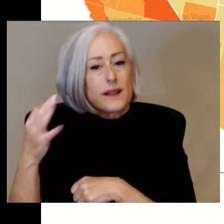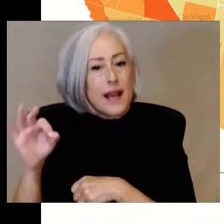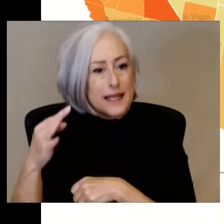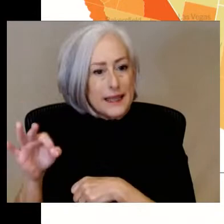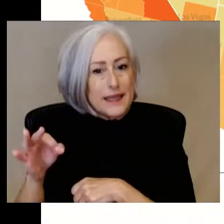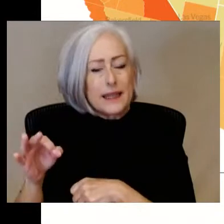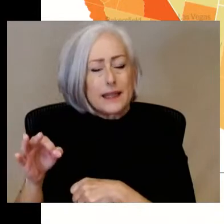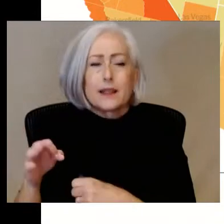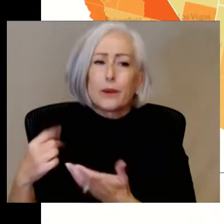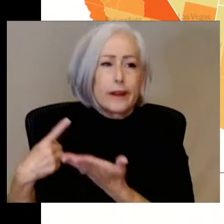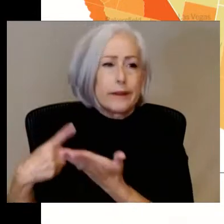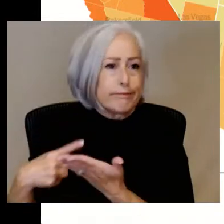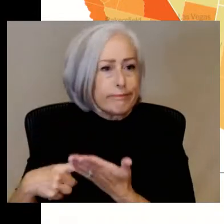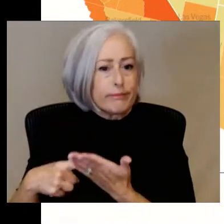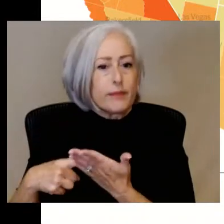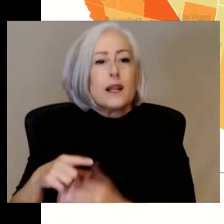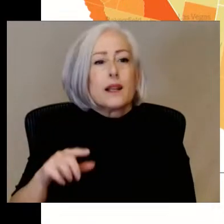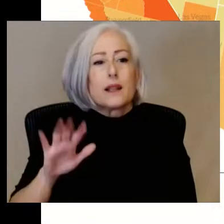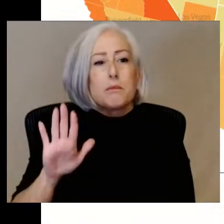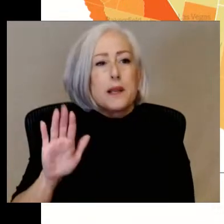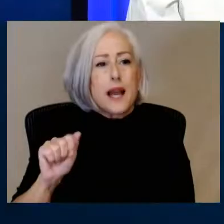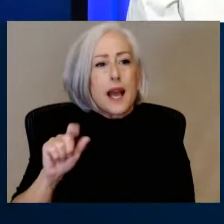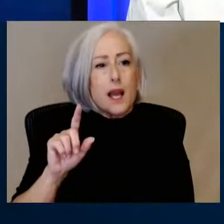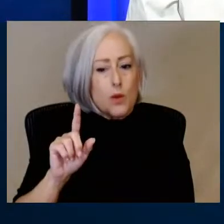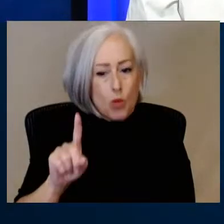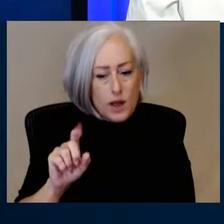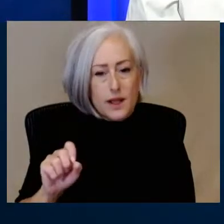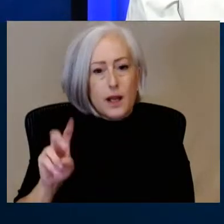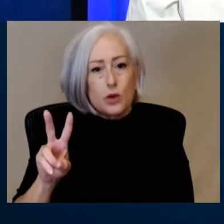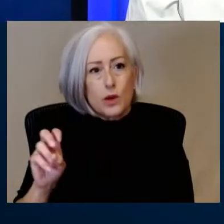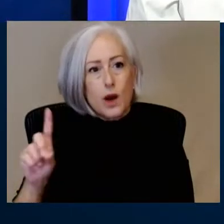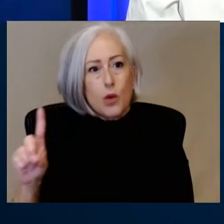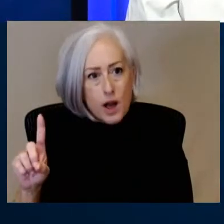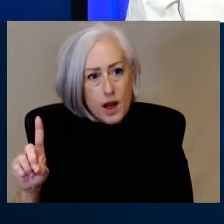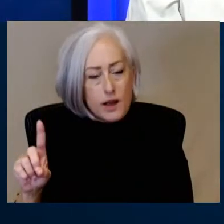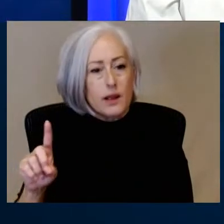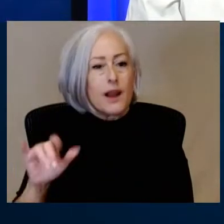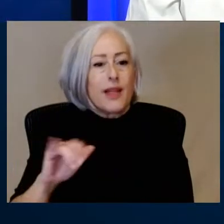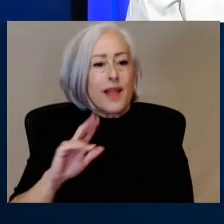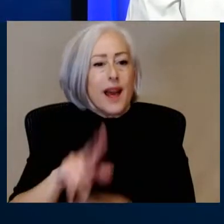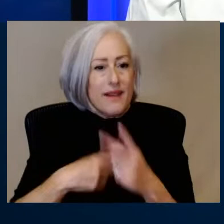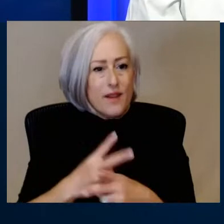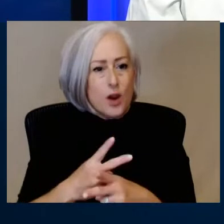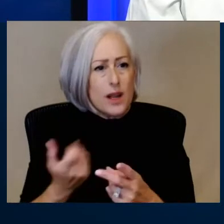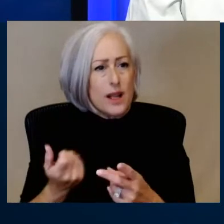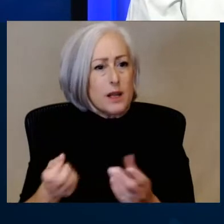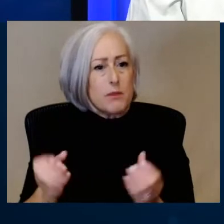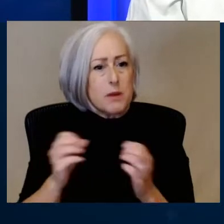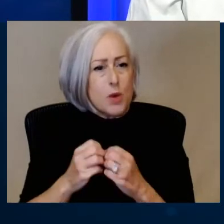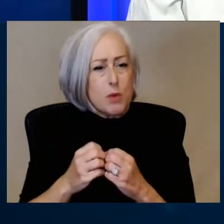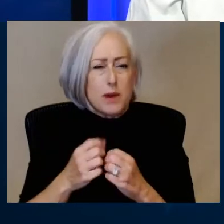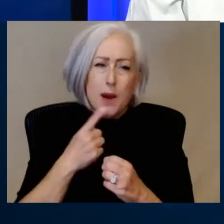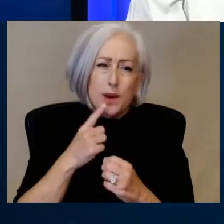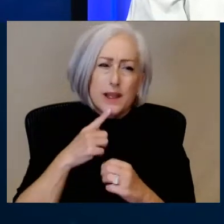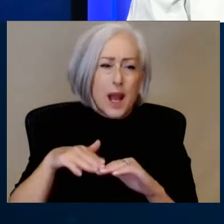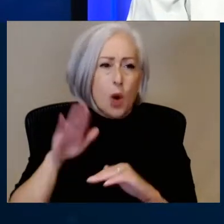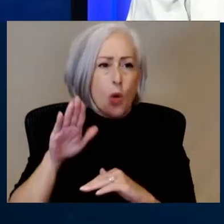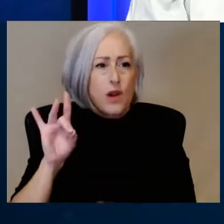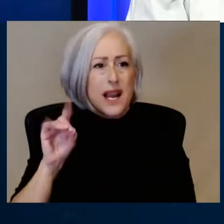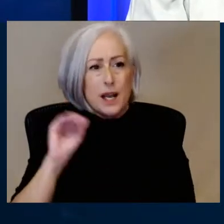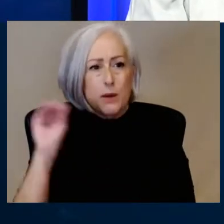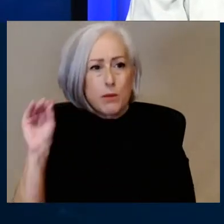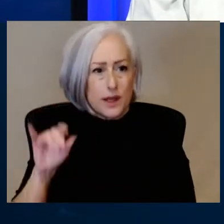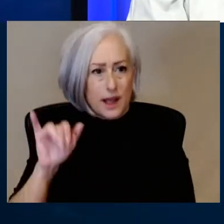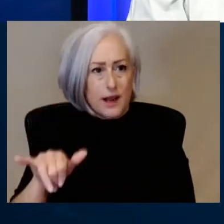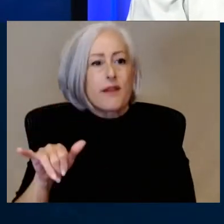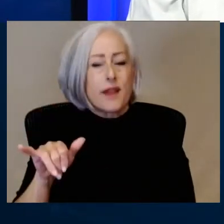the BA2.12.1 variant. That's kind of getting a little bit more press now, but it's probably over 80% of cases, maybe higher than that in some regions.